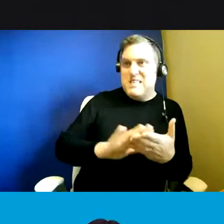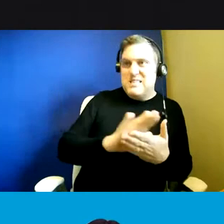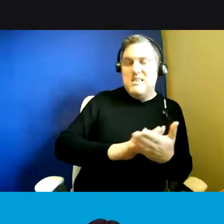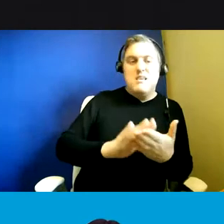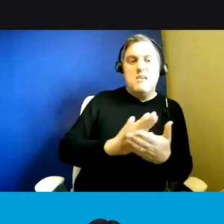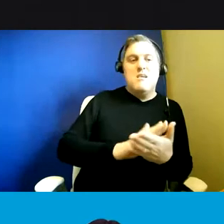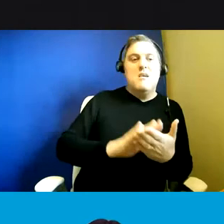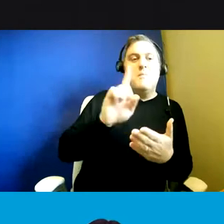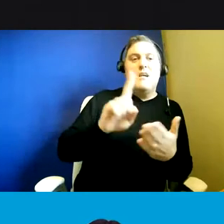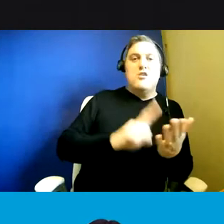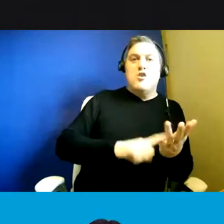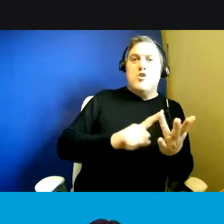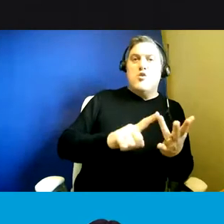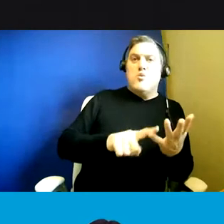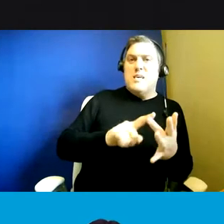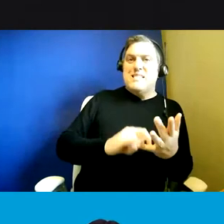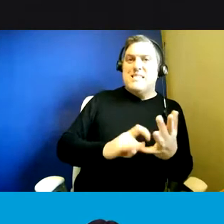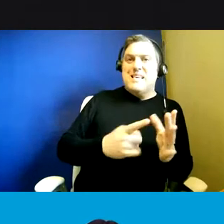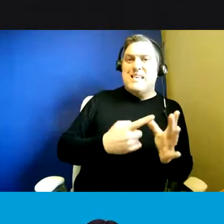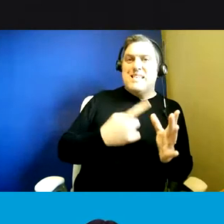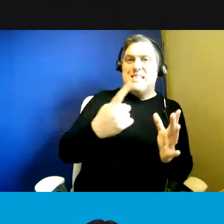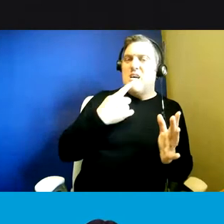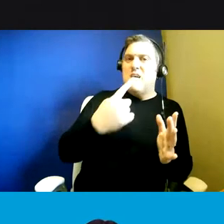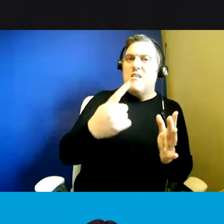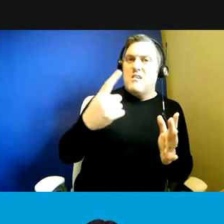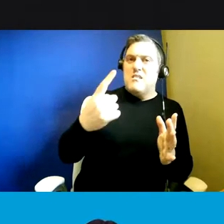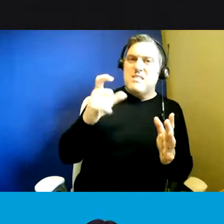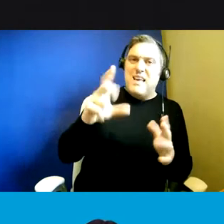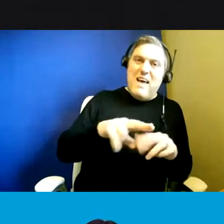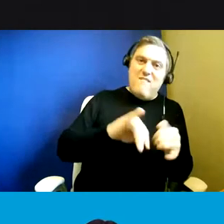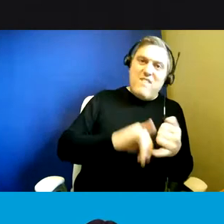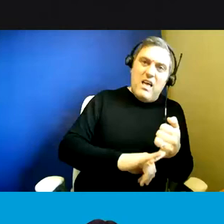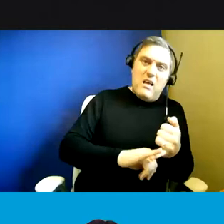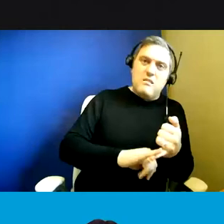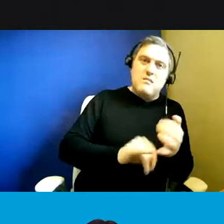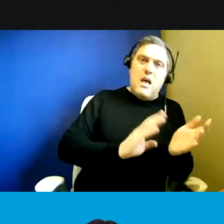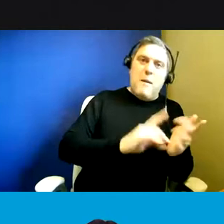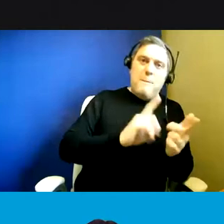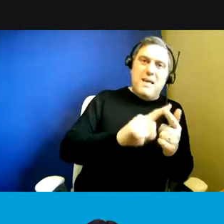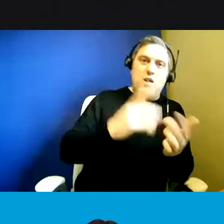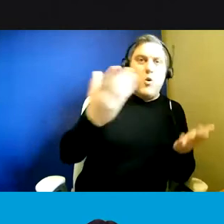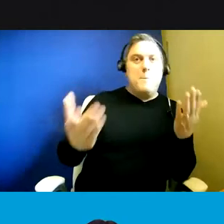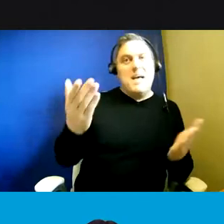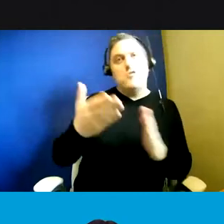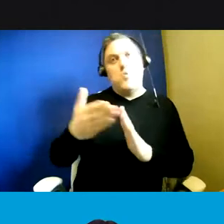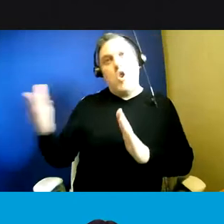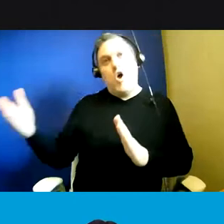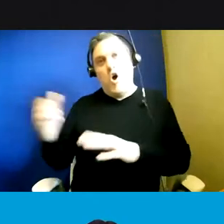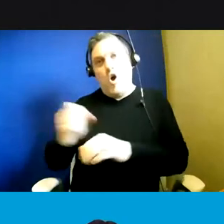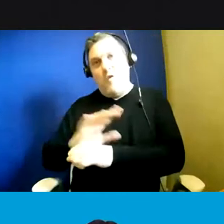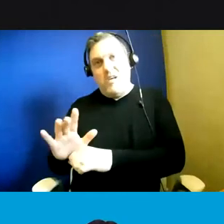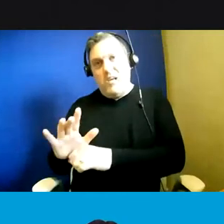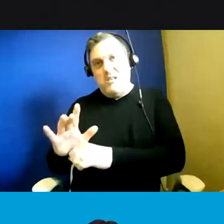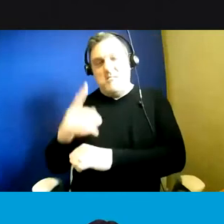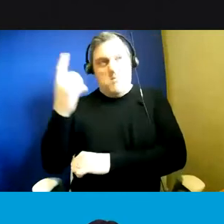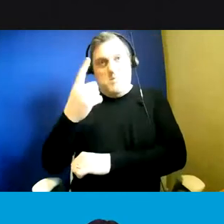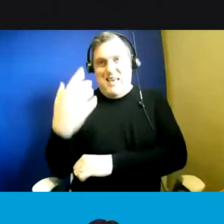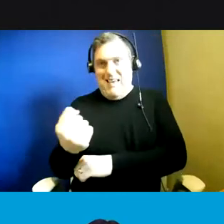Louise has said, how would you look at CFS and ME compared to long COVID? That if somebody had